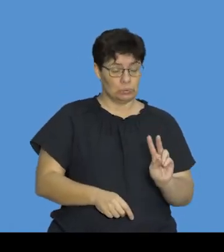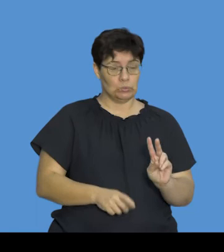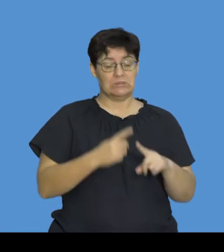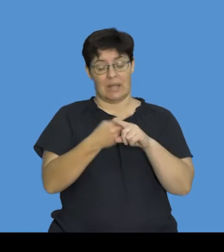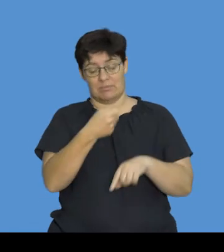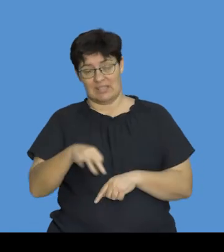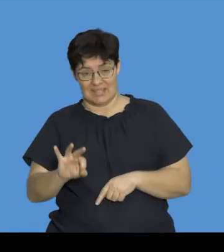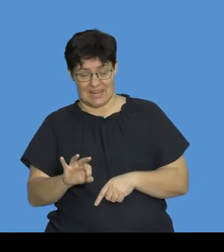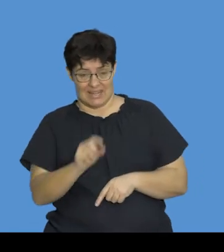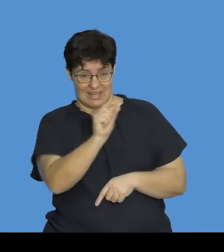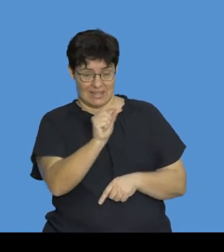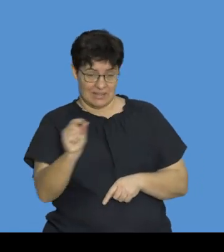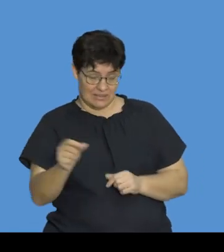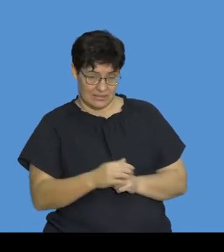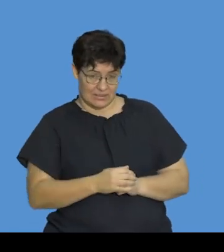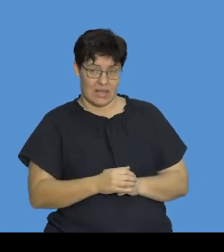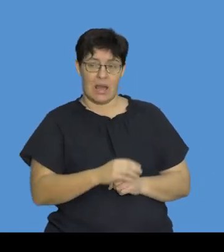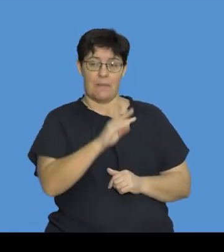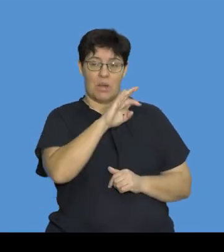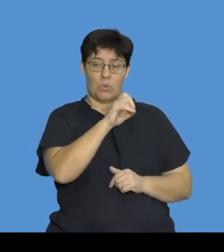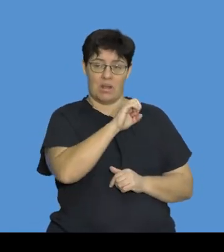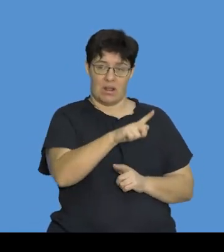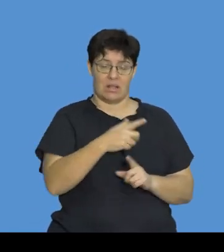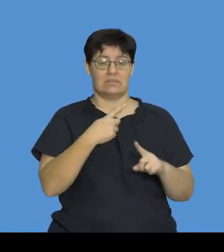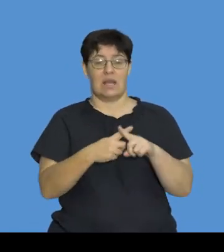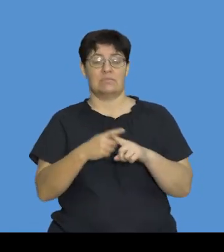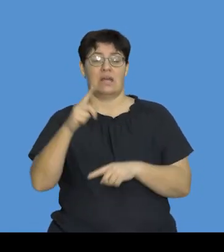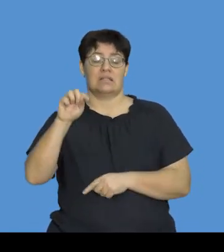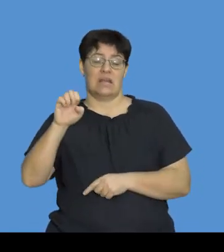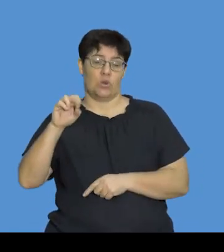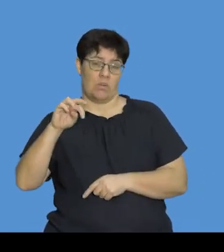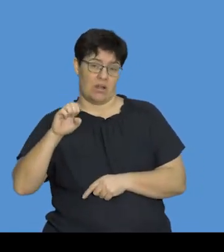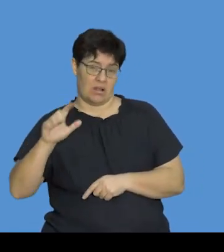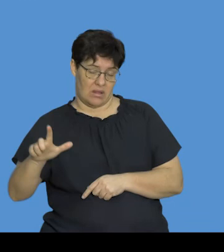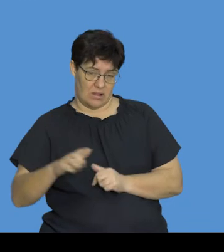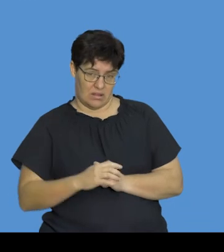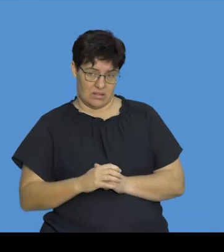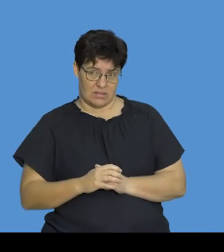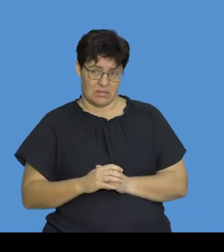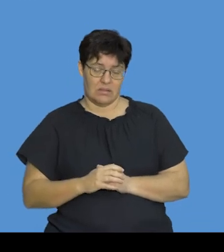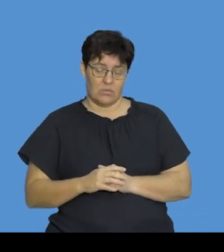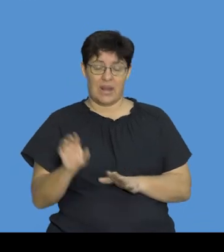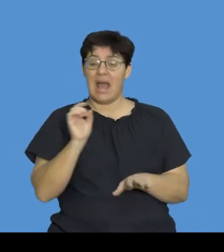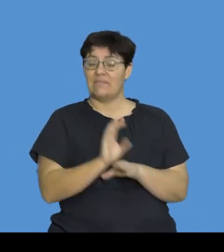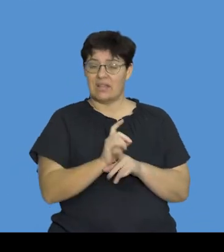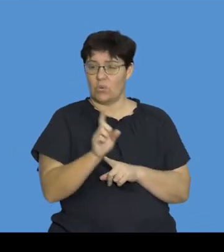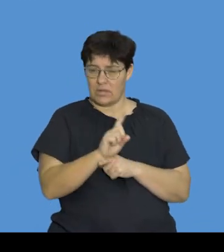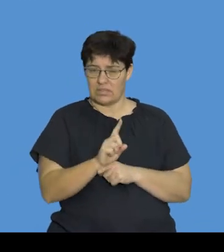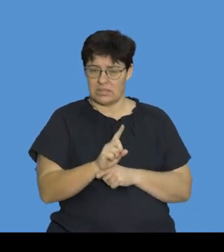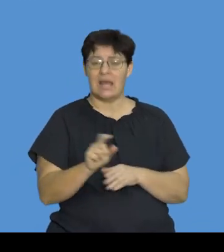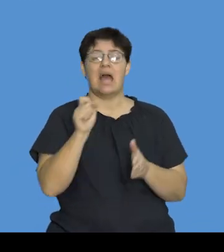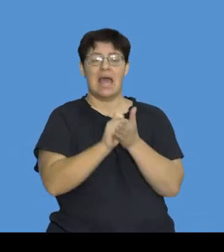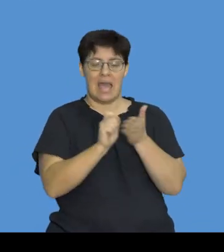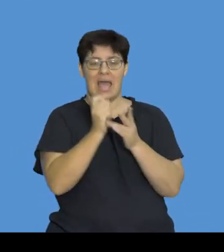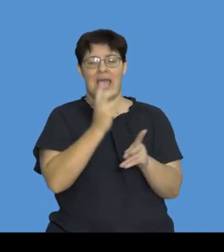with a trinomial. If you want to do that, the first thing that I can always advise you to do is to rewrite